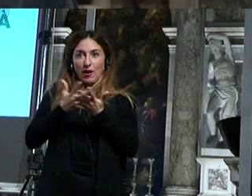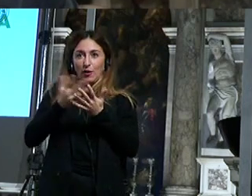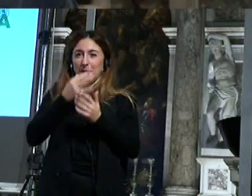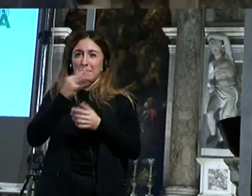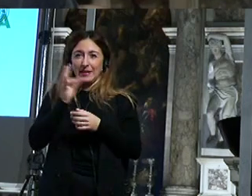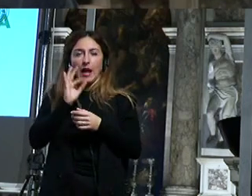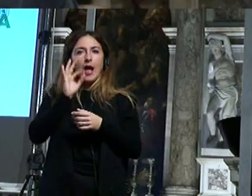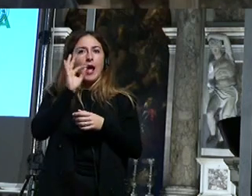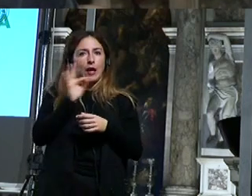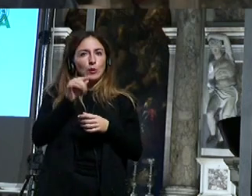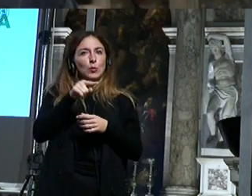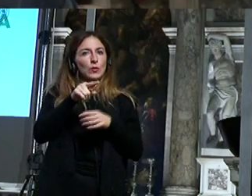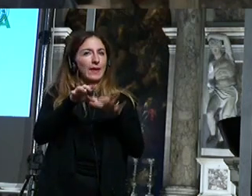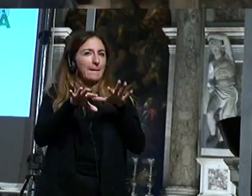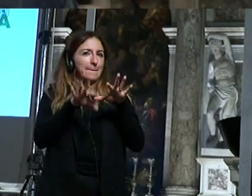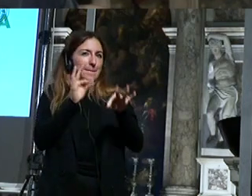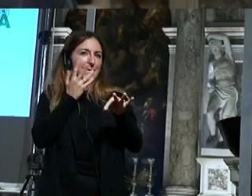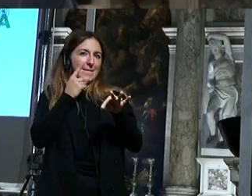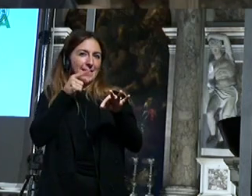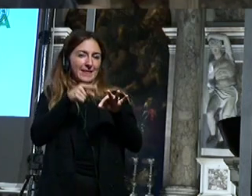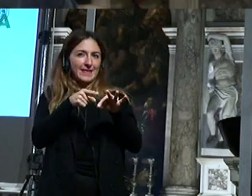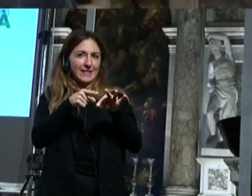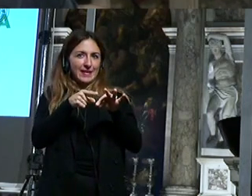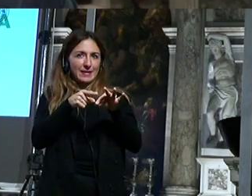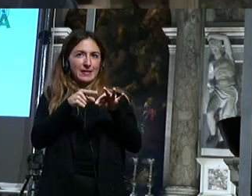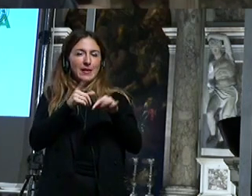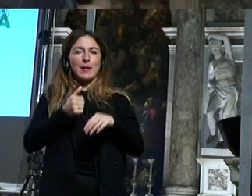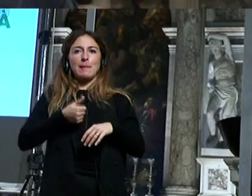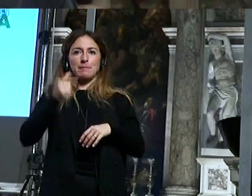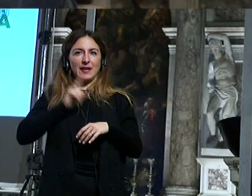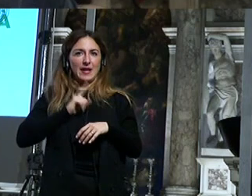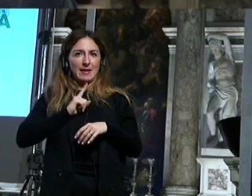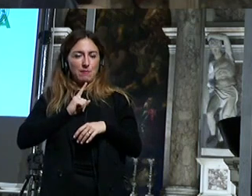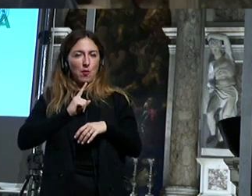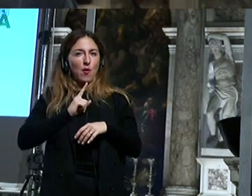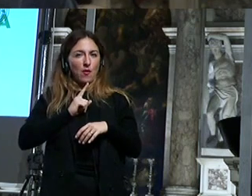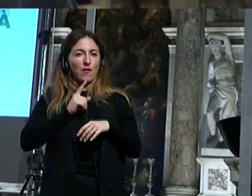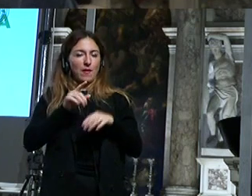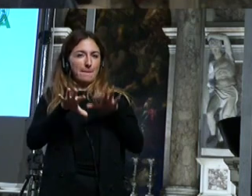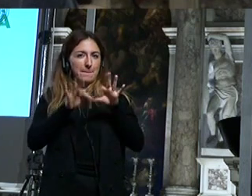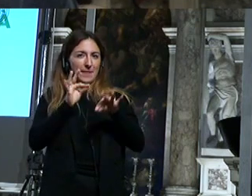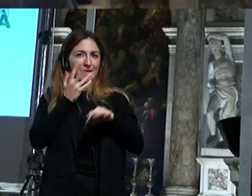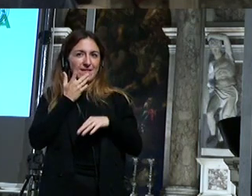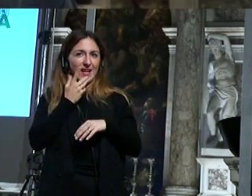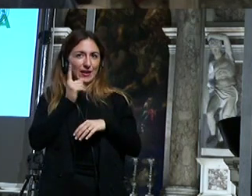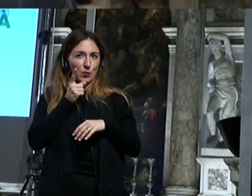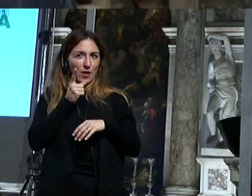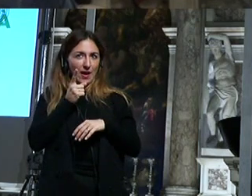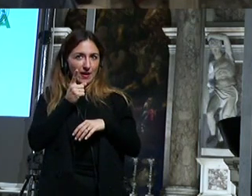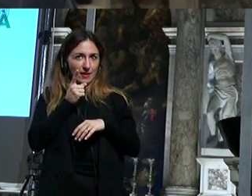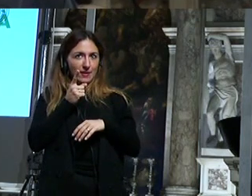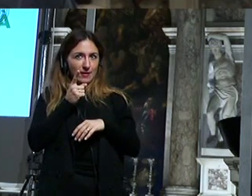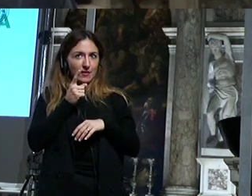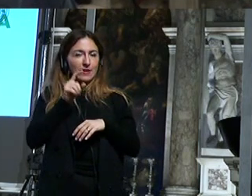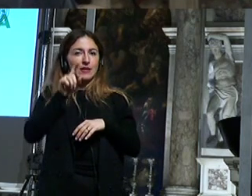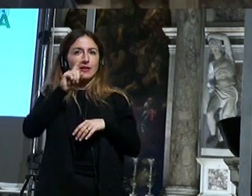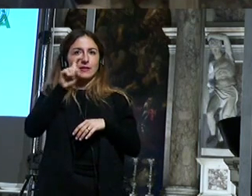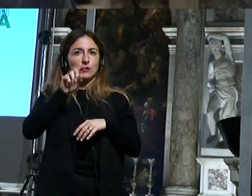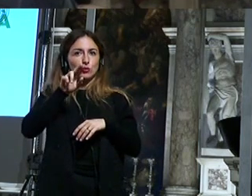ne sono alcuni che invece sono preferiti. Il mio primo preferito di questo libro è stato Zuzia sul